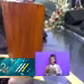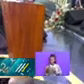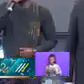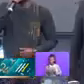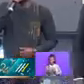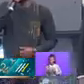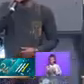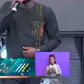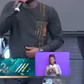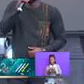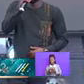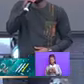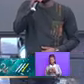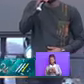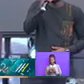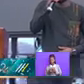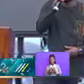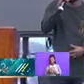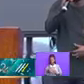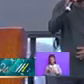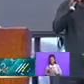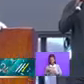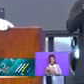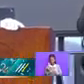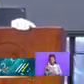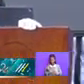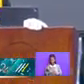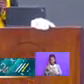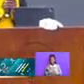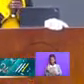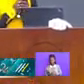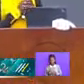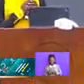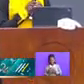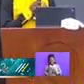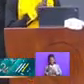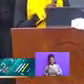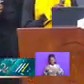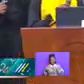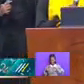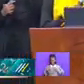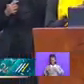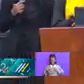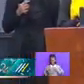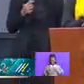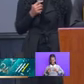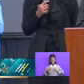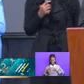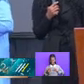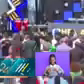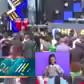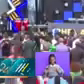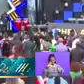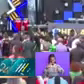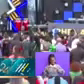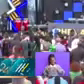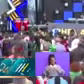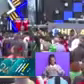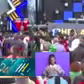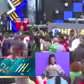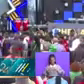span card put your hand on your belly everybody I receive say I